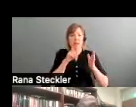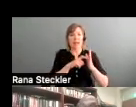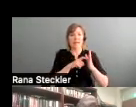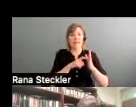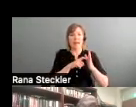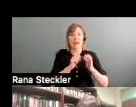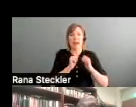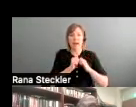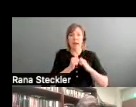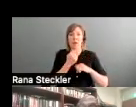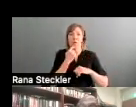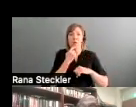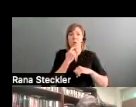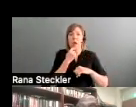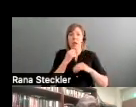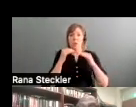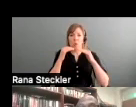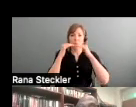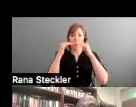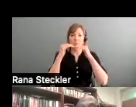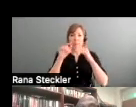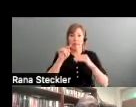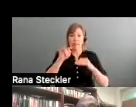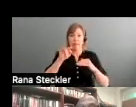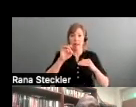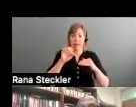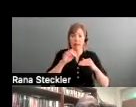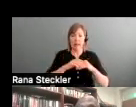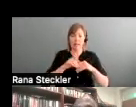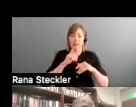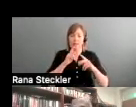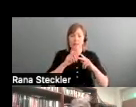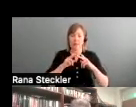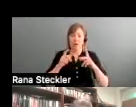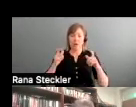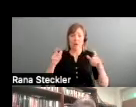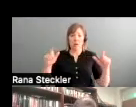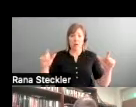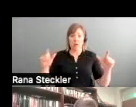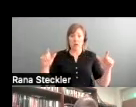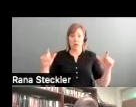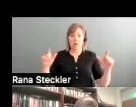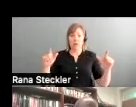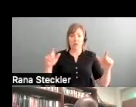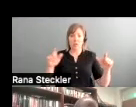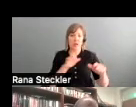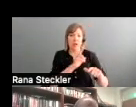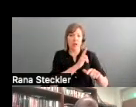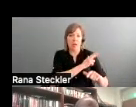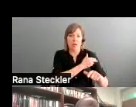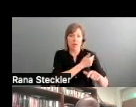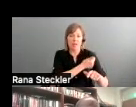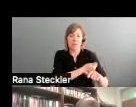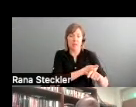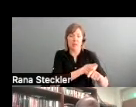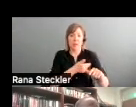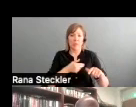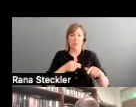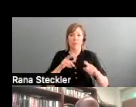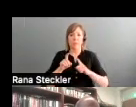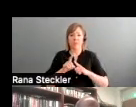identify them by the red tiled roofs. So this was an incredibly large hospital.